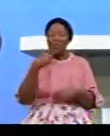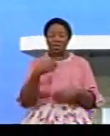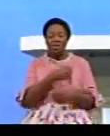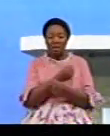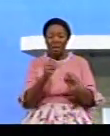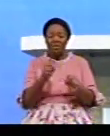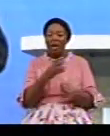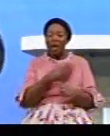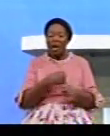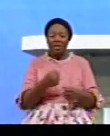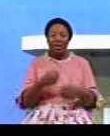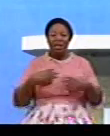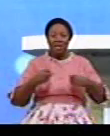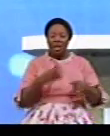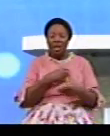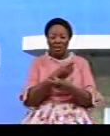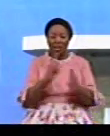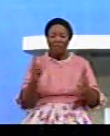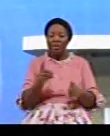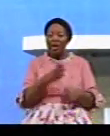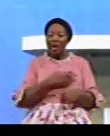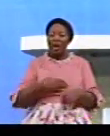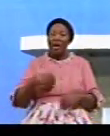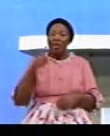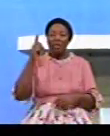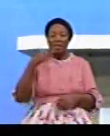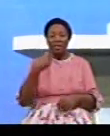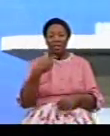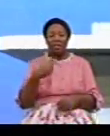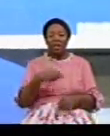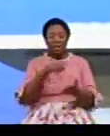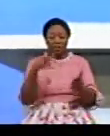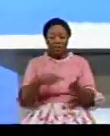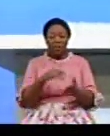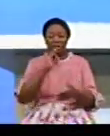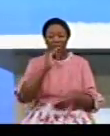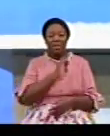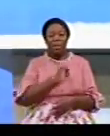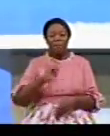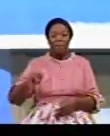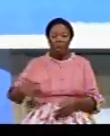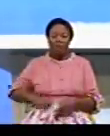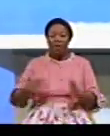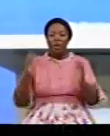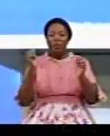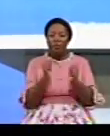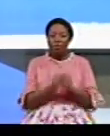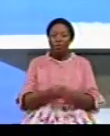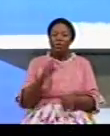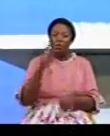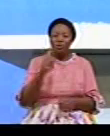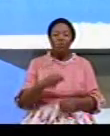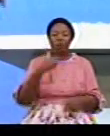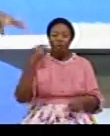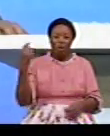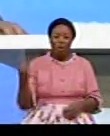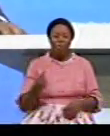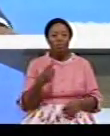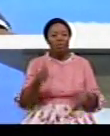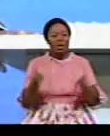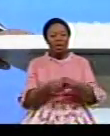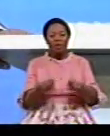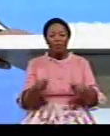life, transformation will come in your life. You come here if you actually receive